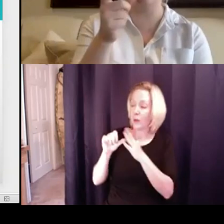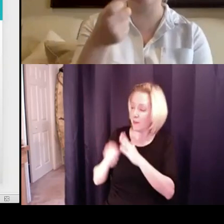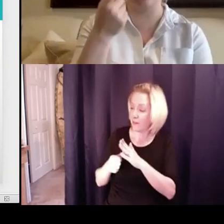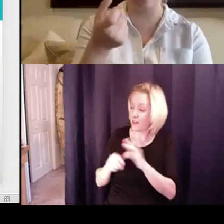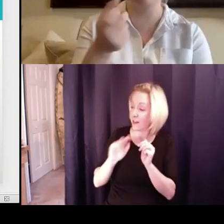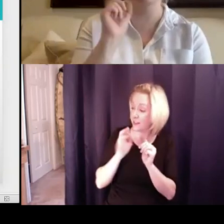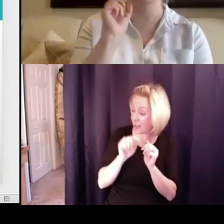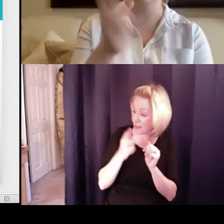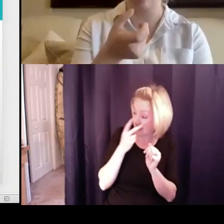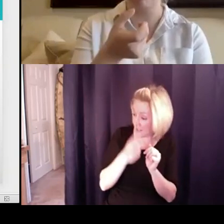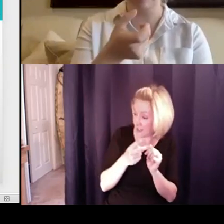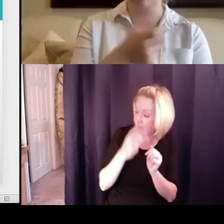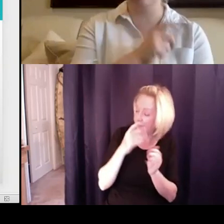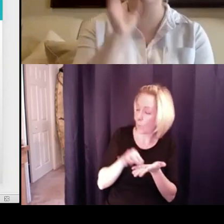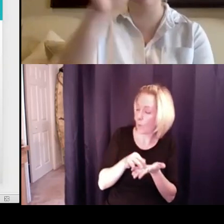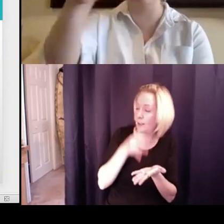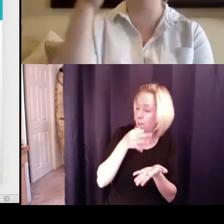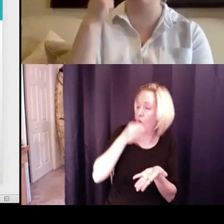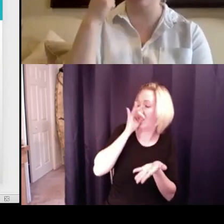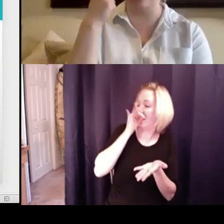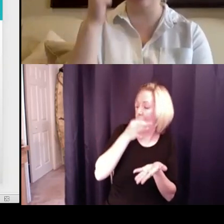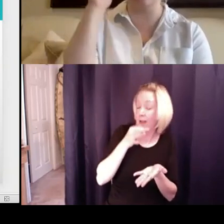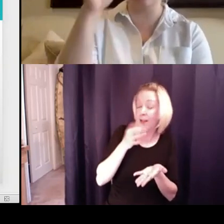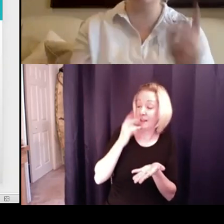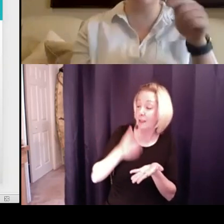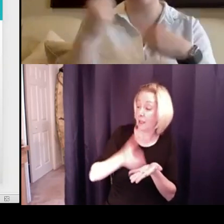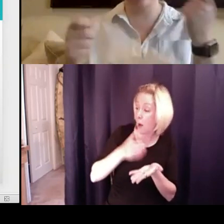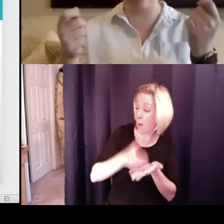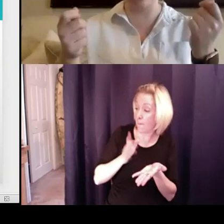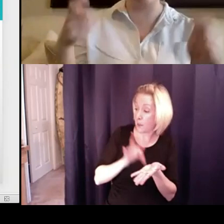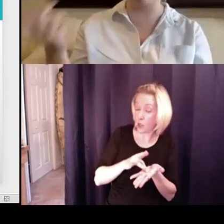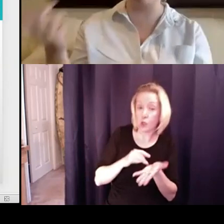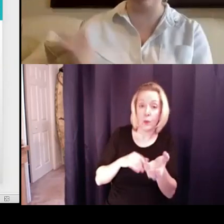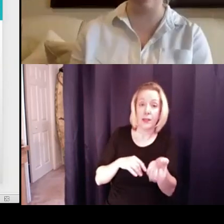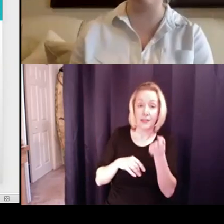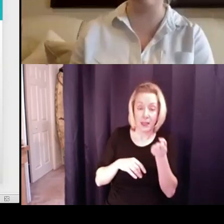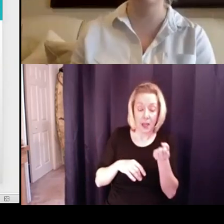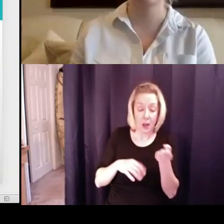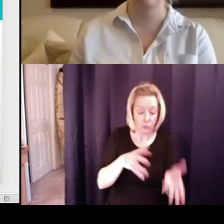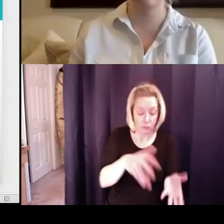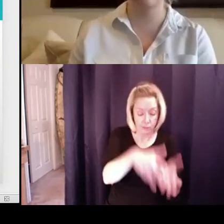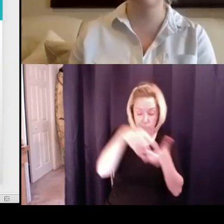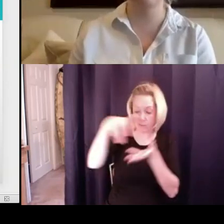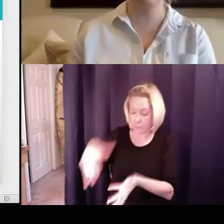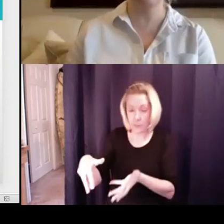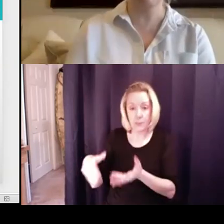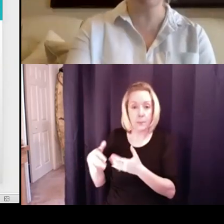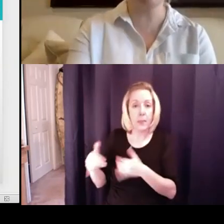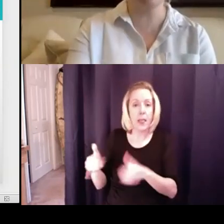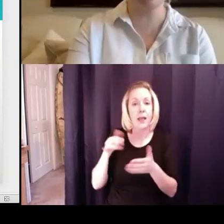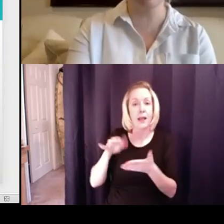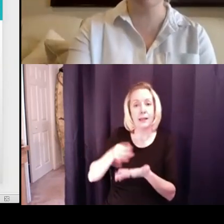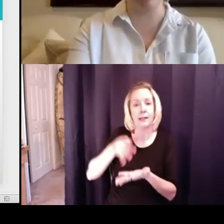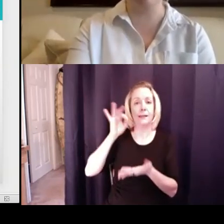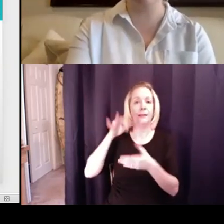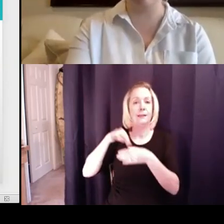Oh, here's a cup. The cup is for tea party. We're going to take out the drawer and take out our stuff for a tea party and have it. So just